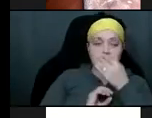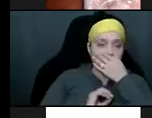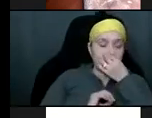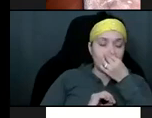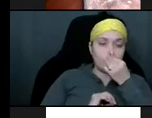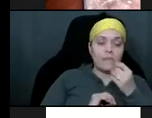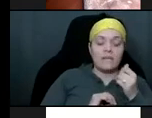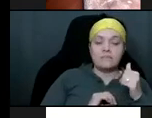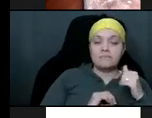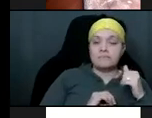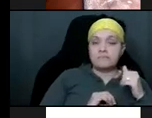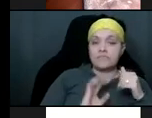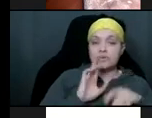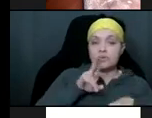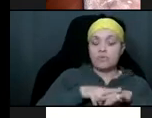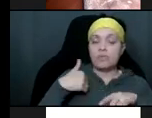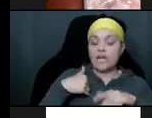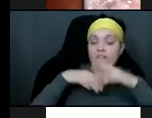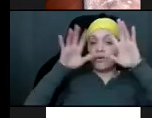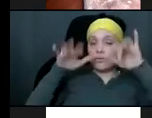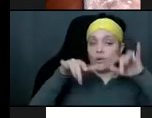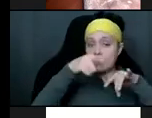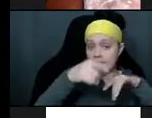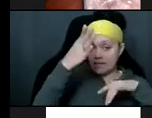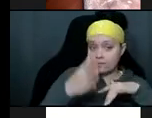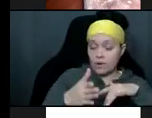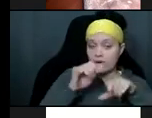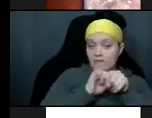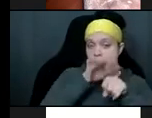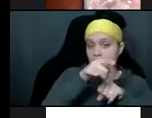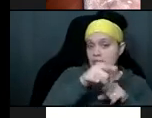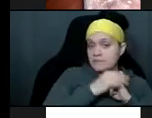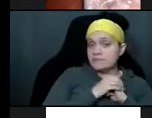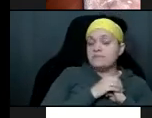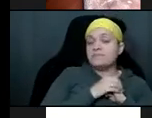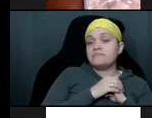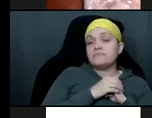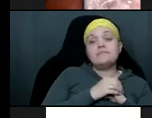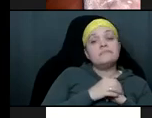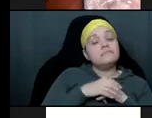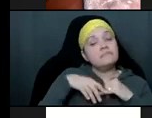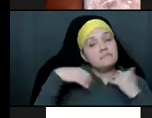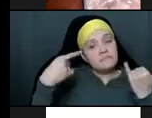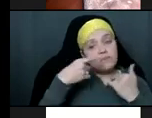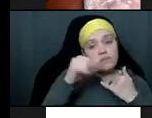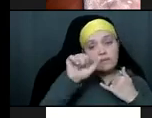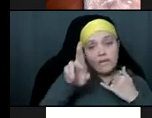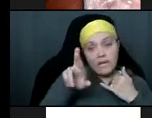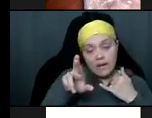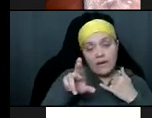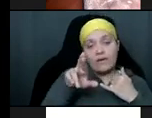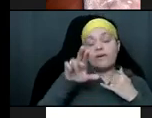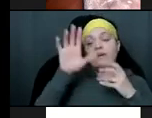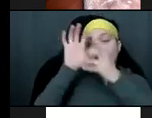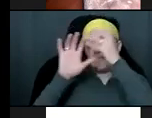So we commonly have rain on this side of the mountains. Now, when that air and those clouds